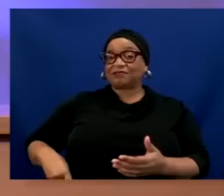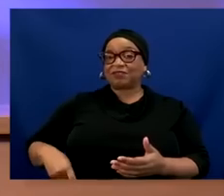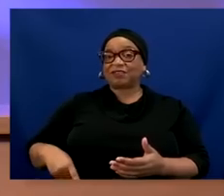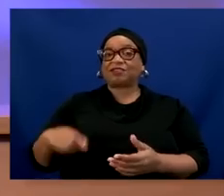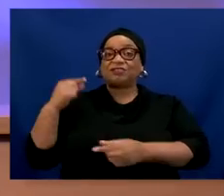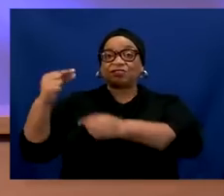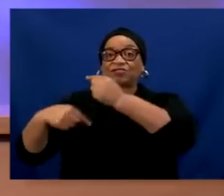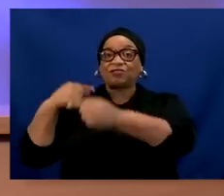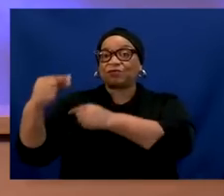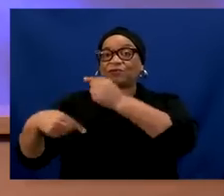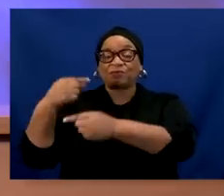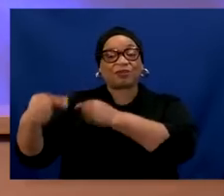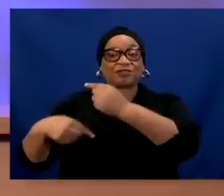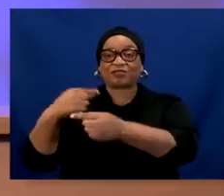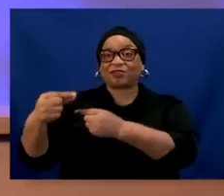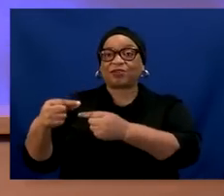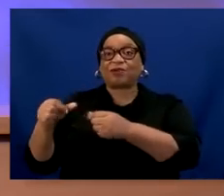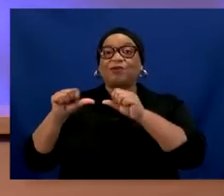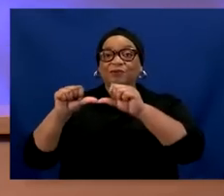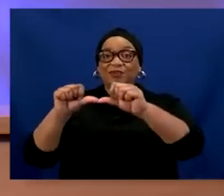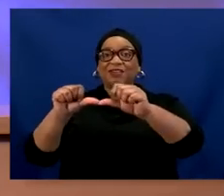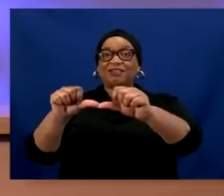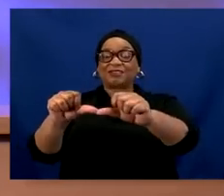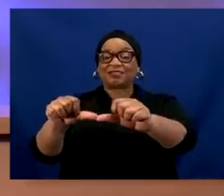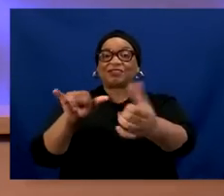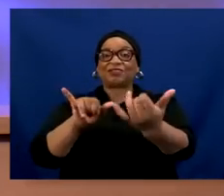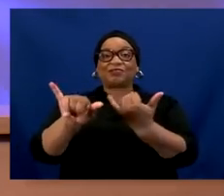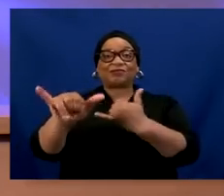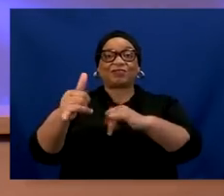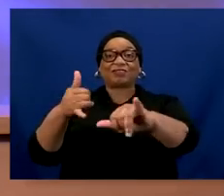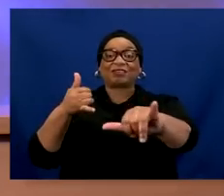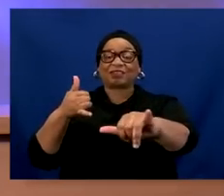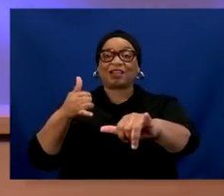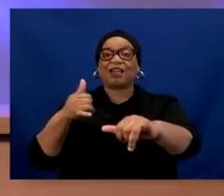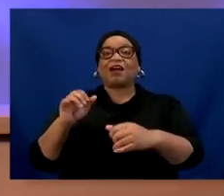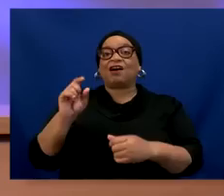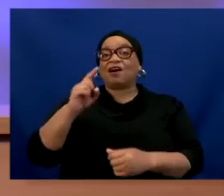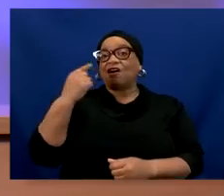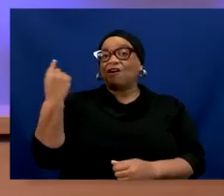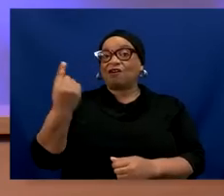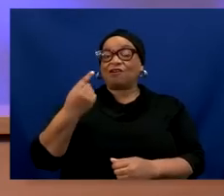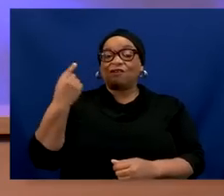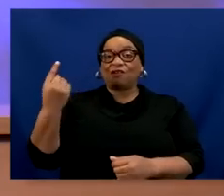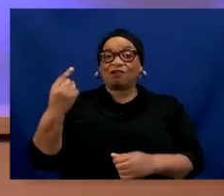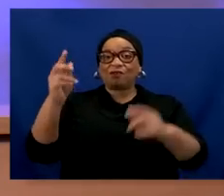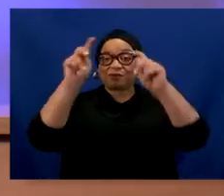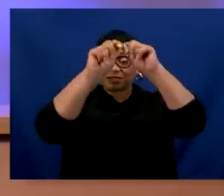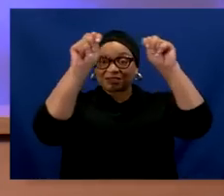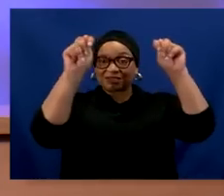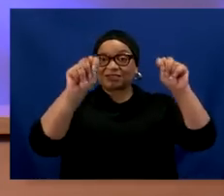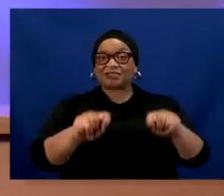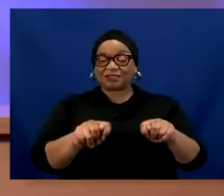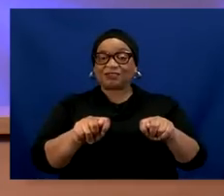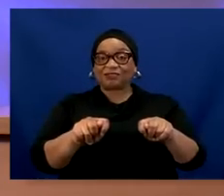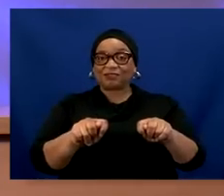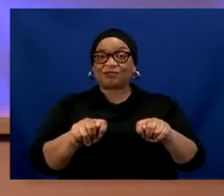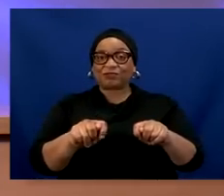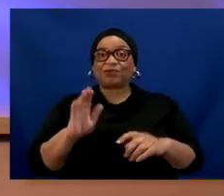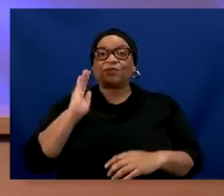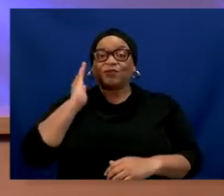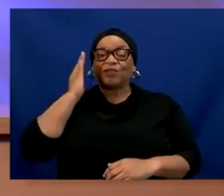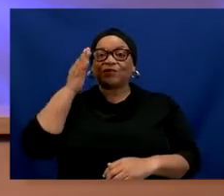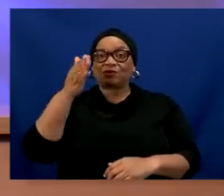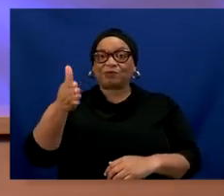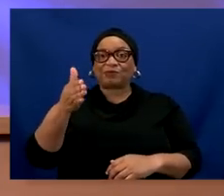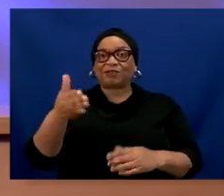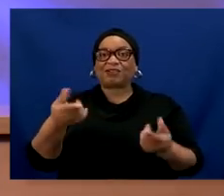succession would never have an end, that he would always have an heir on the throne. If you were listening on the first Sunday of Advent, on the last Sunday of